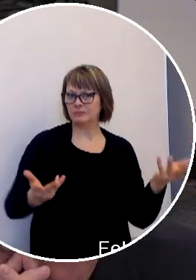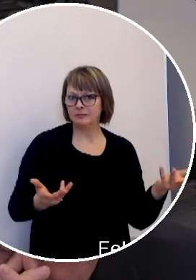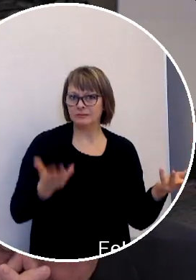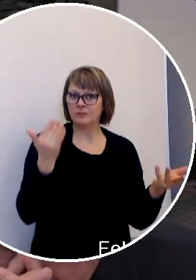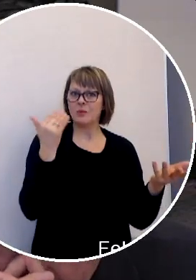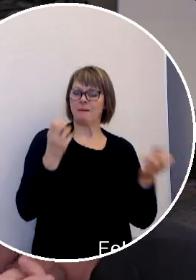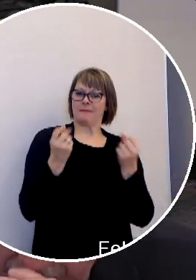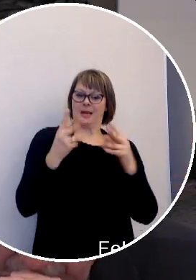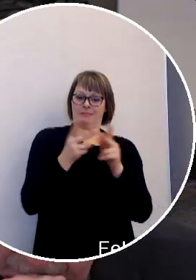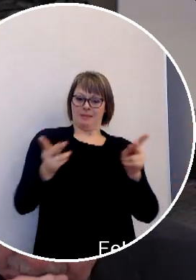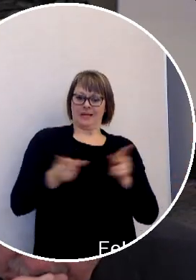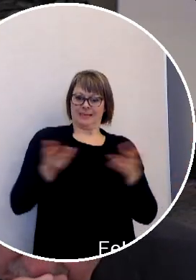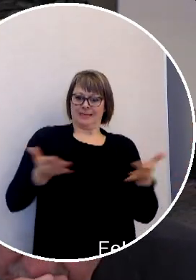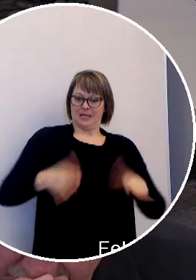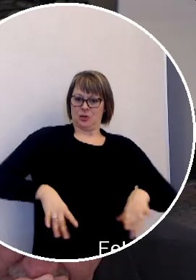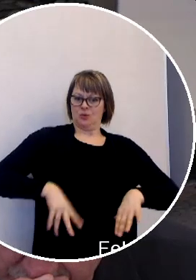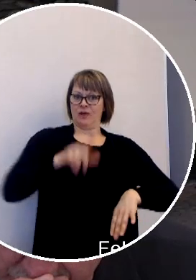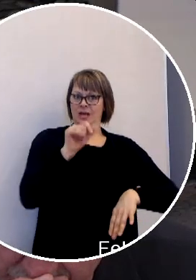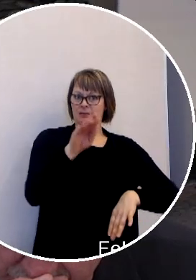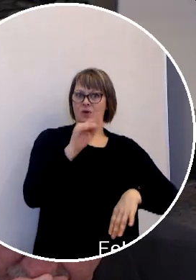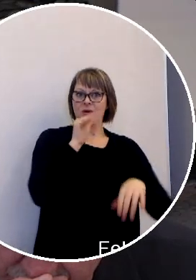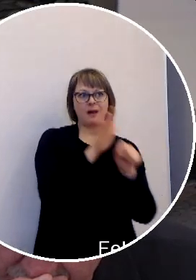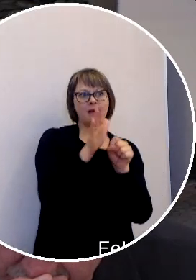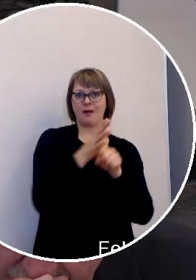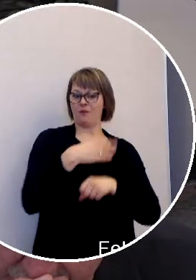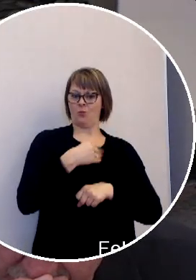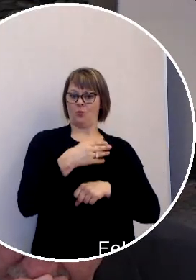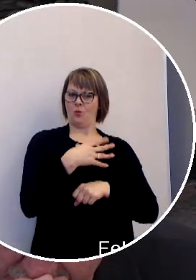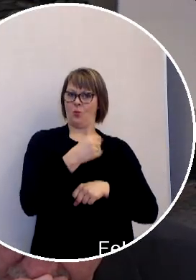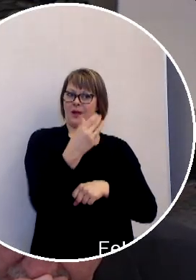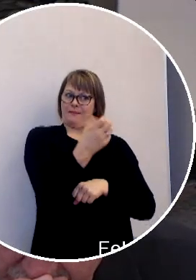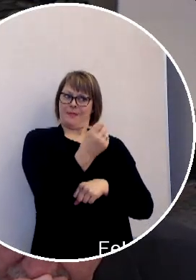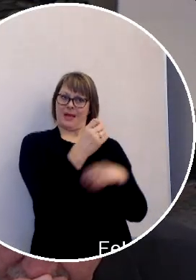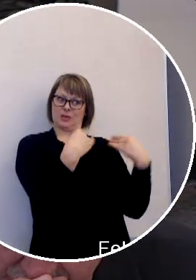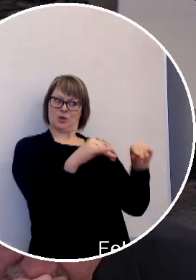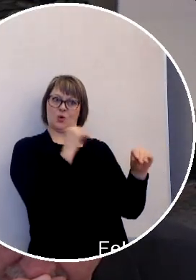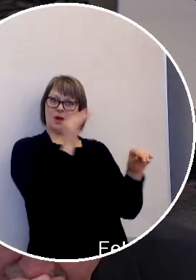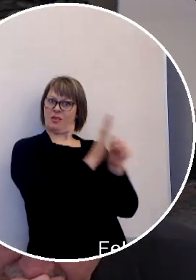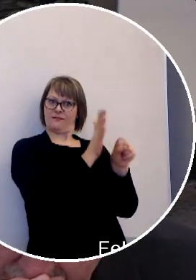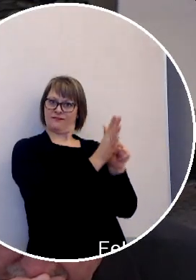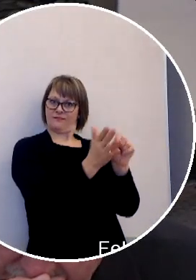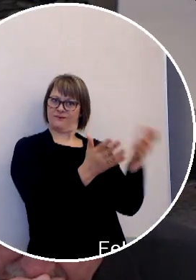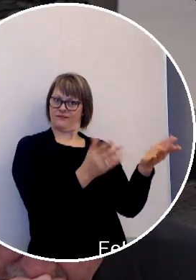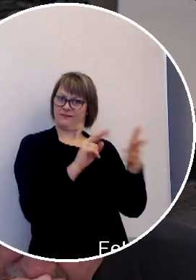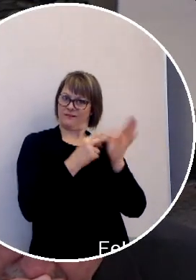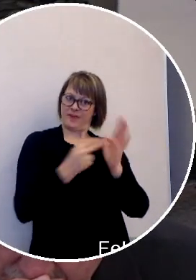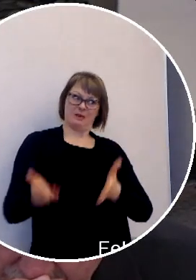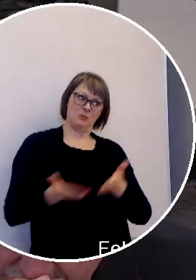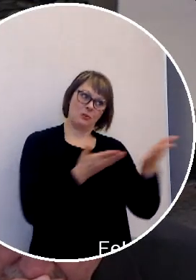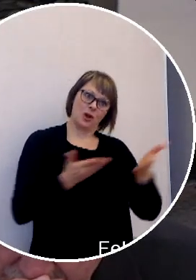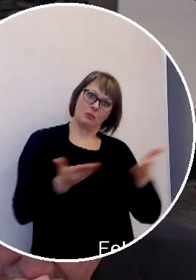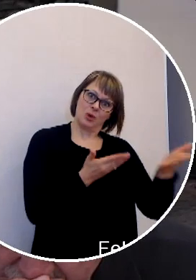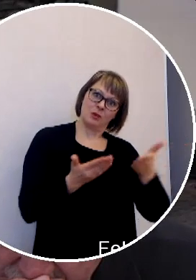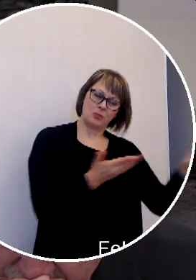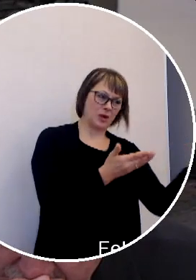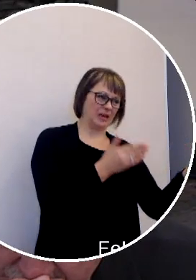in lots of places around the island, there's not enough white milk sold to justify making the